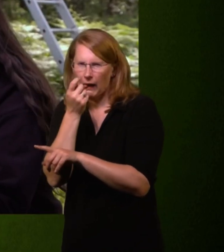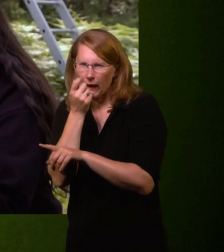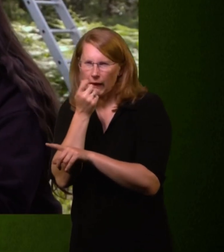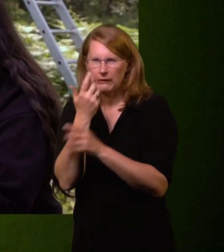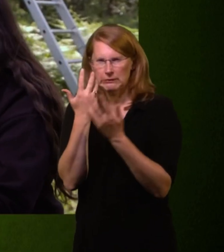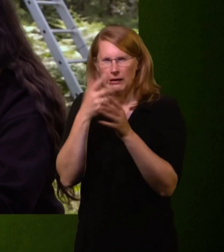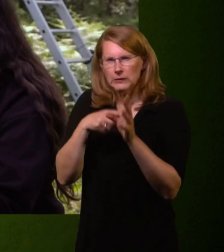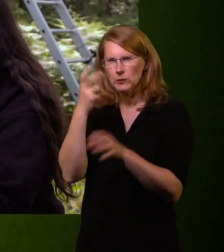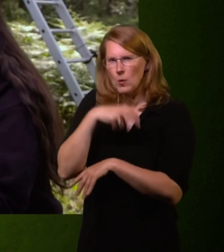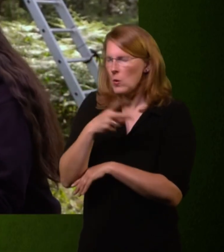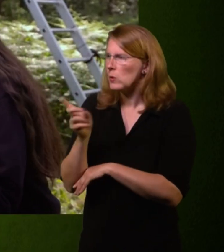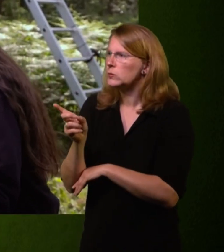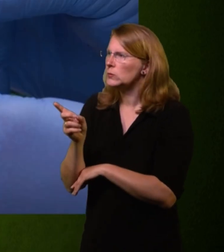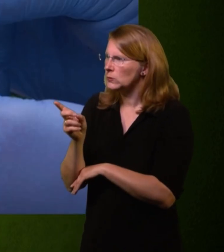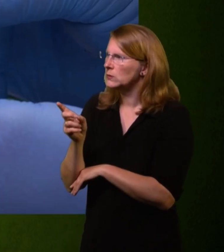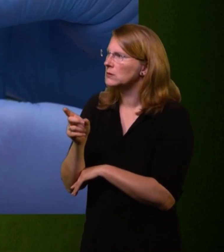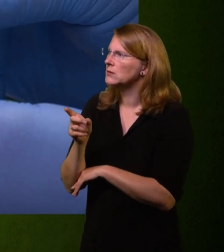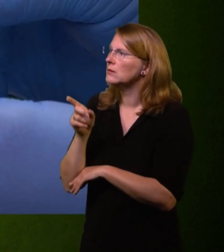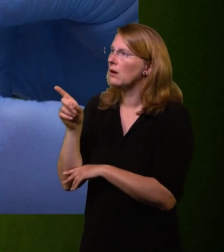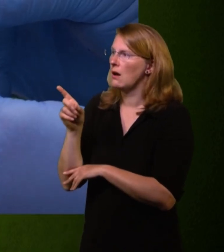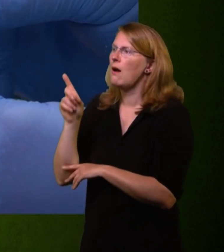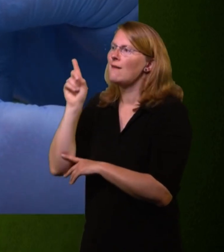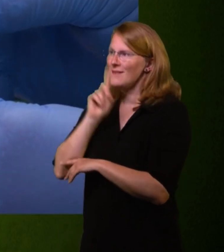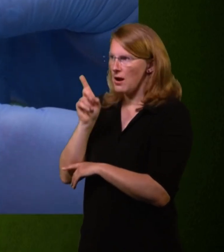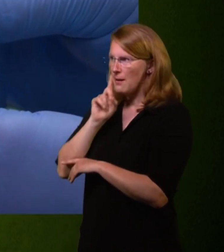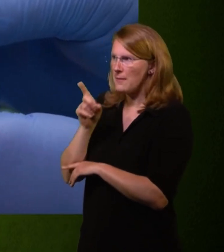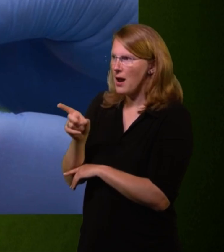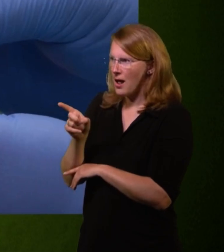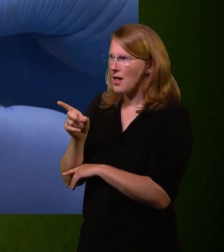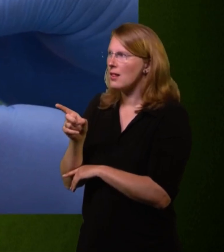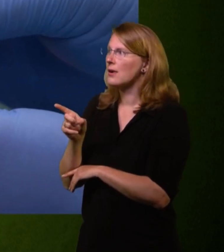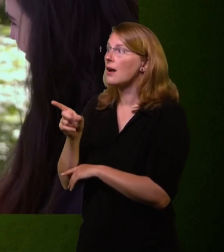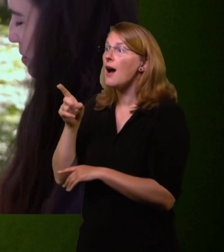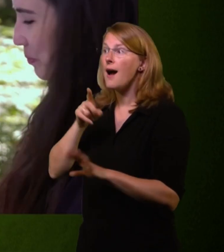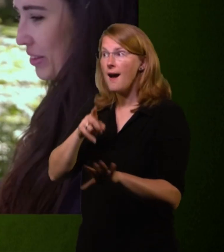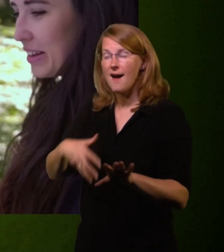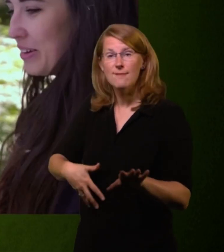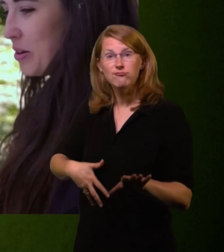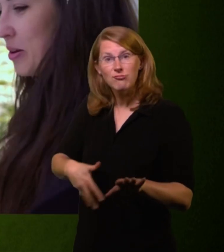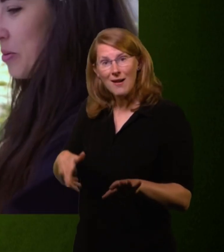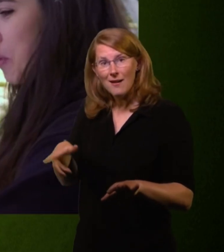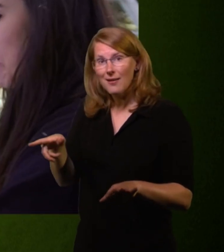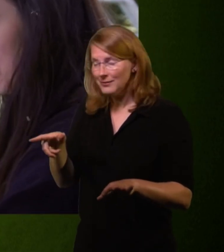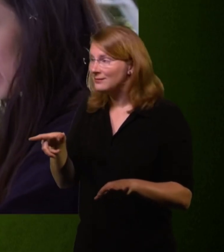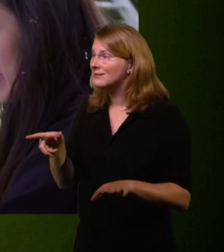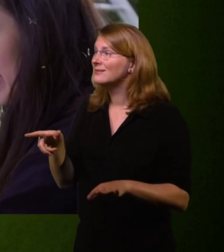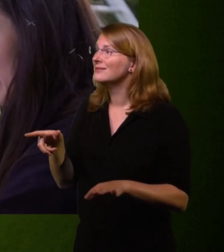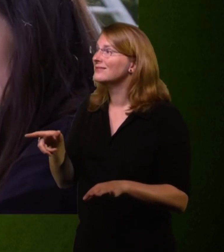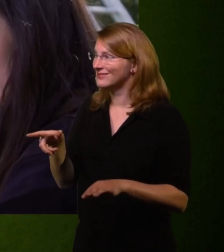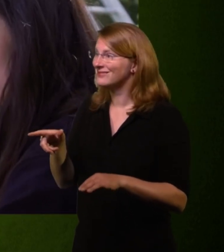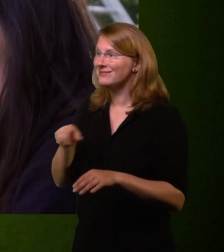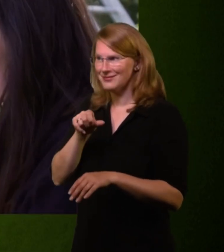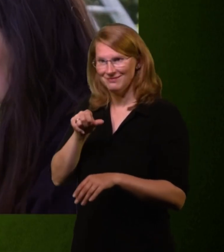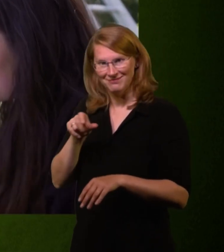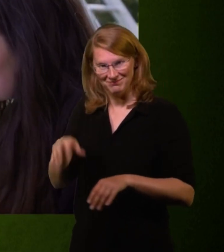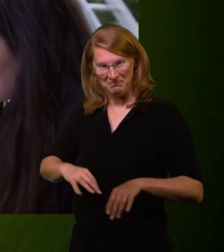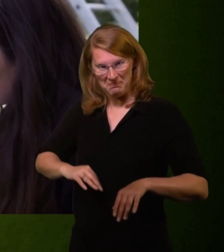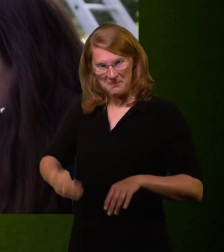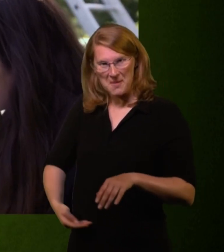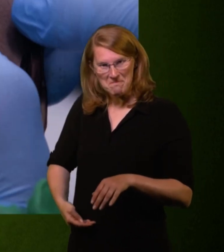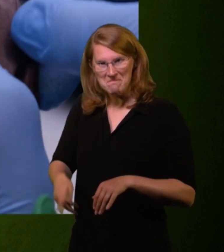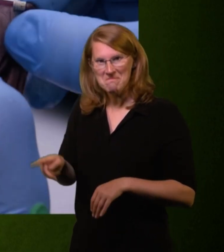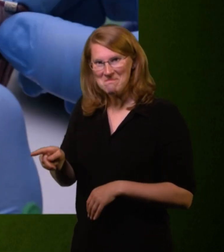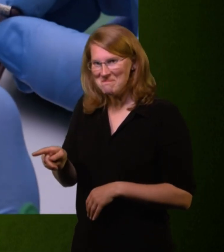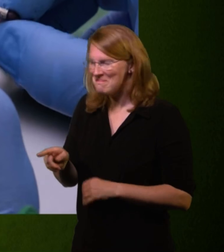an adult female. Female. And she's pregnant. It's quite a pronounced... Yeah, at this stage, bump. They're going to give birth in the next couple